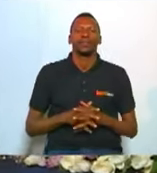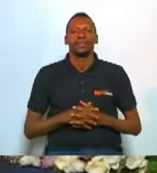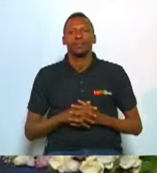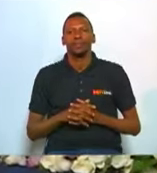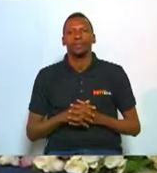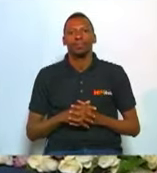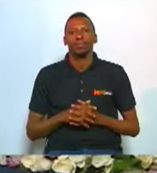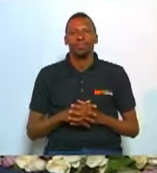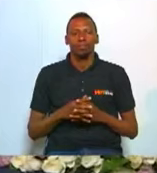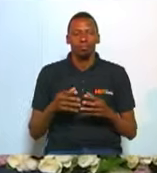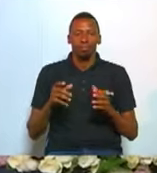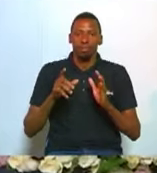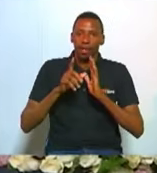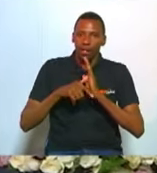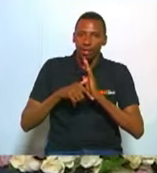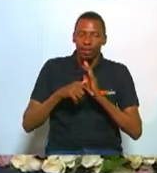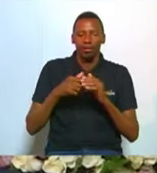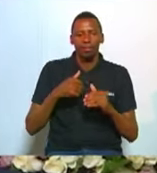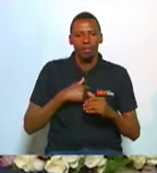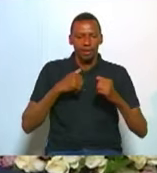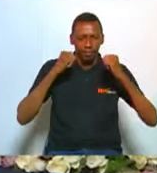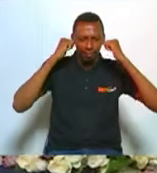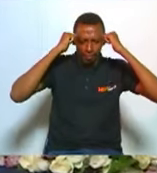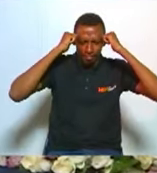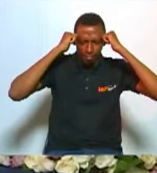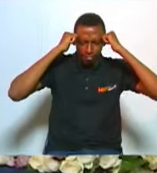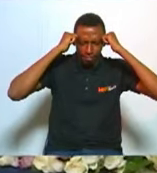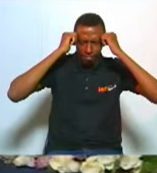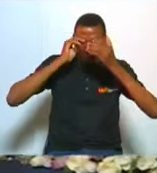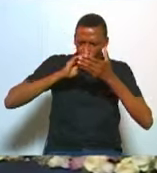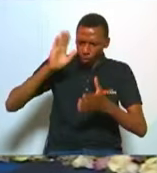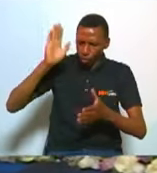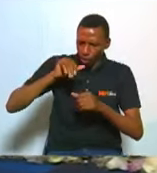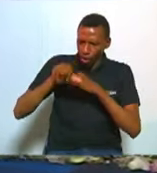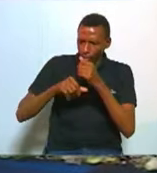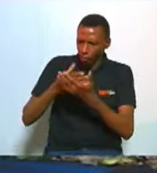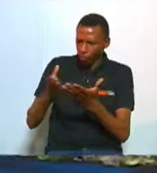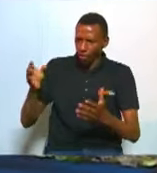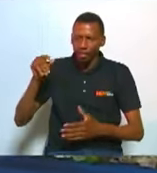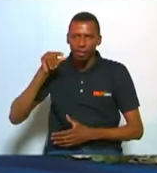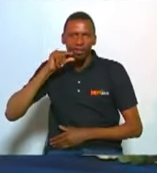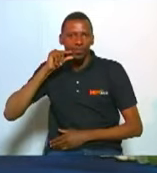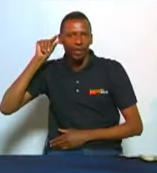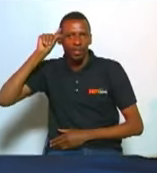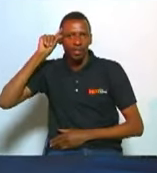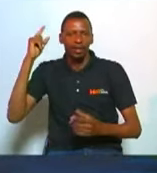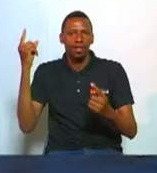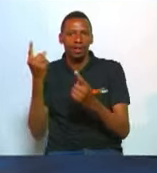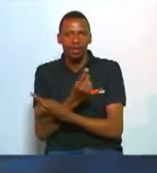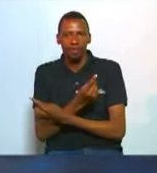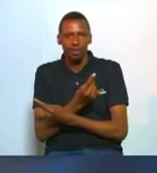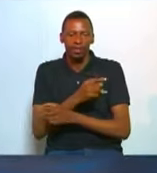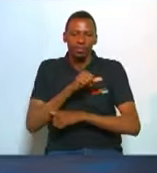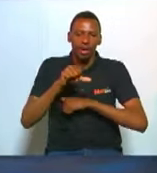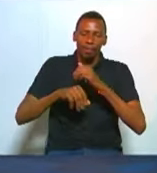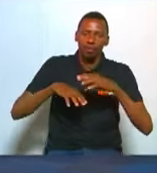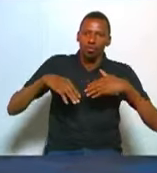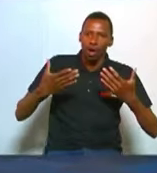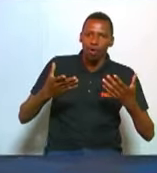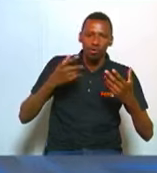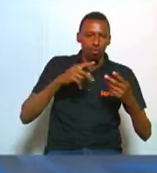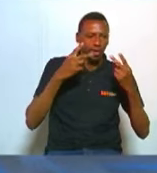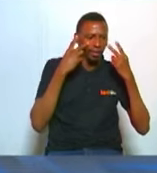So I ended up studying more about these gender differences, especially in the way we view things.